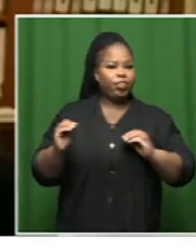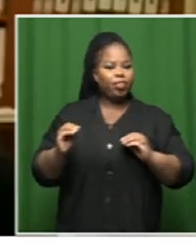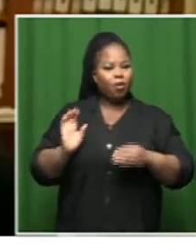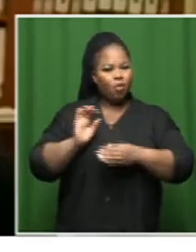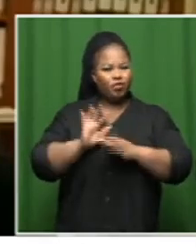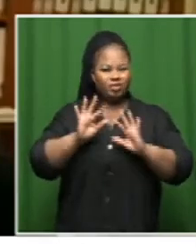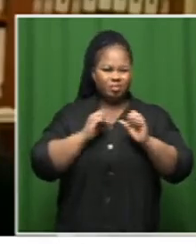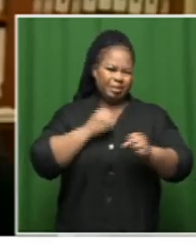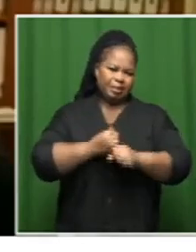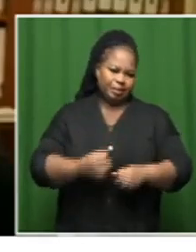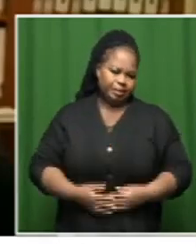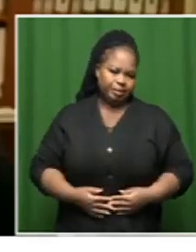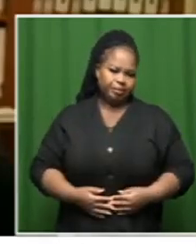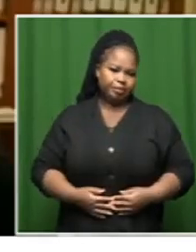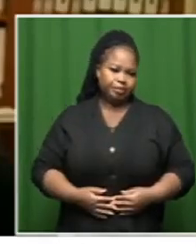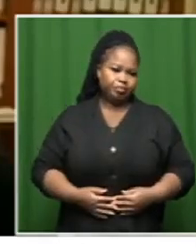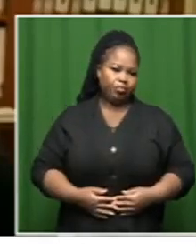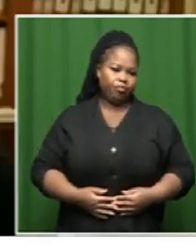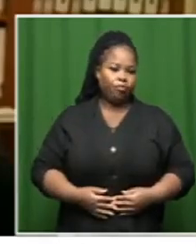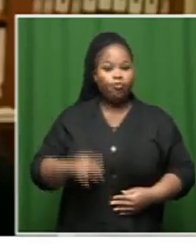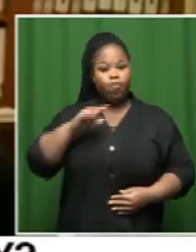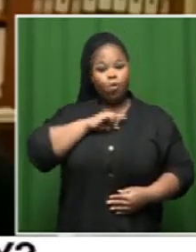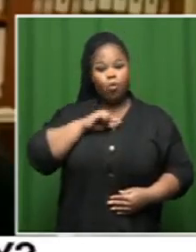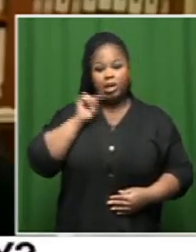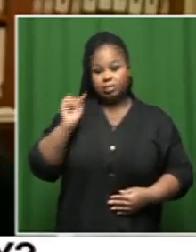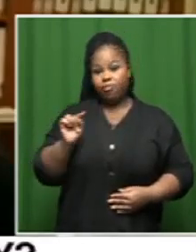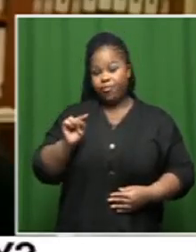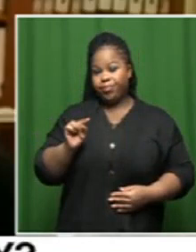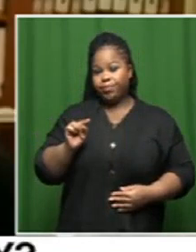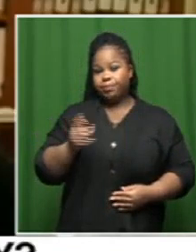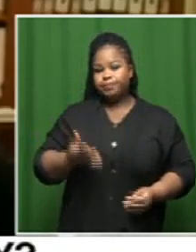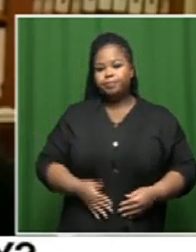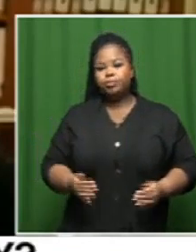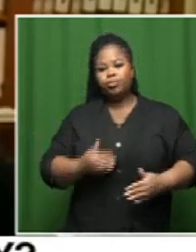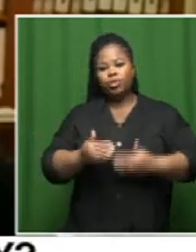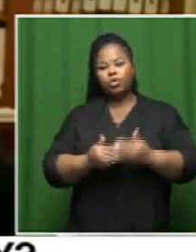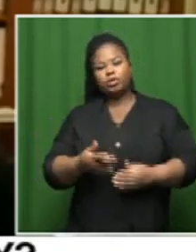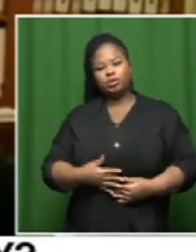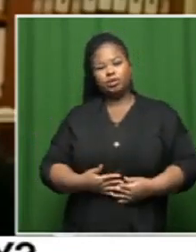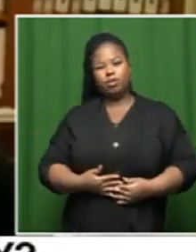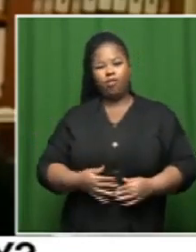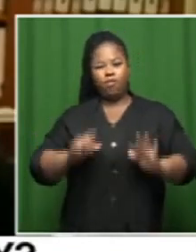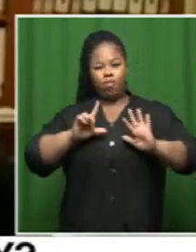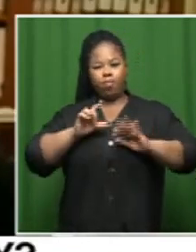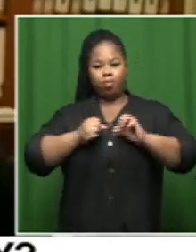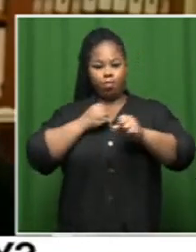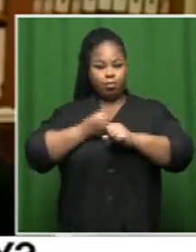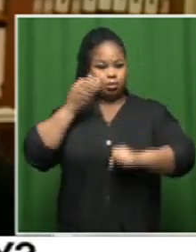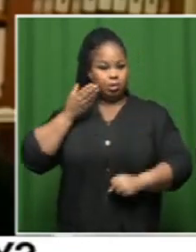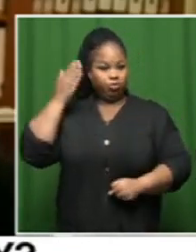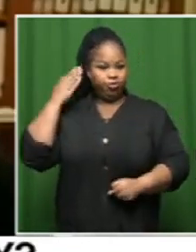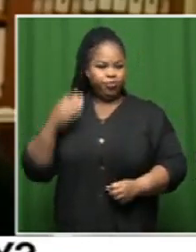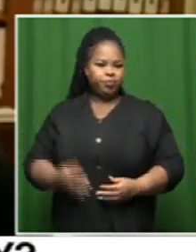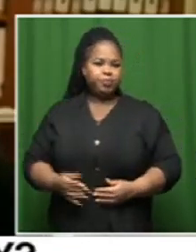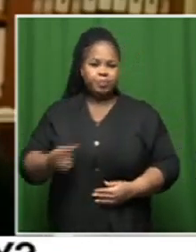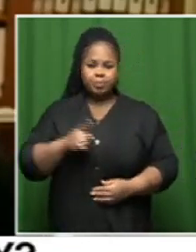decade. And because in the process of the last 7 years, they've